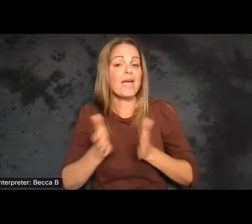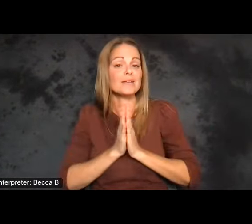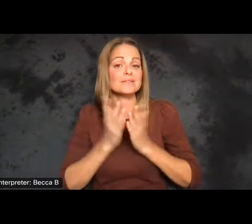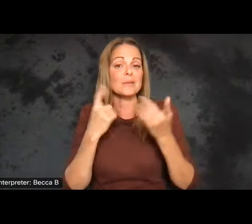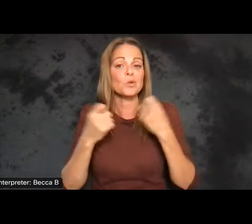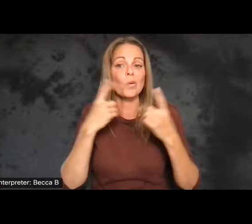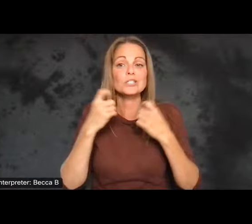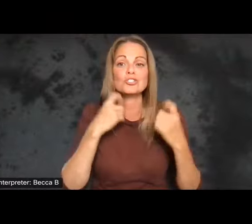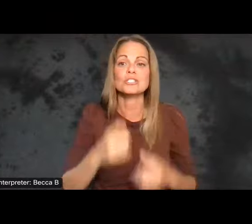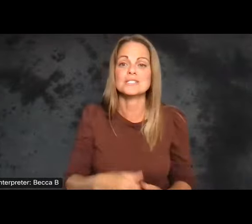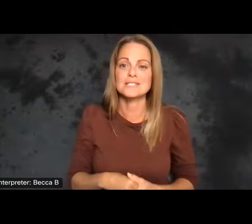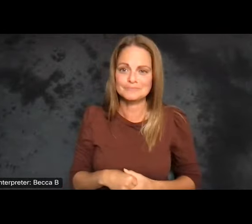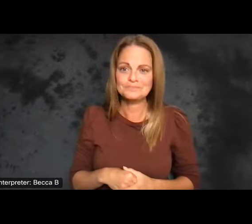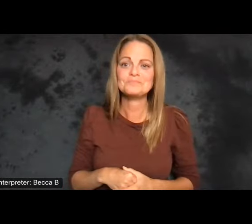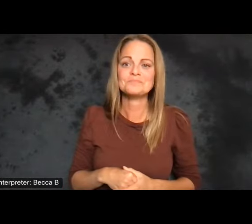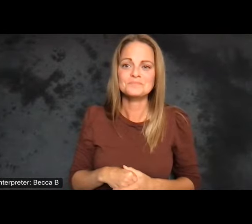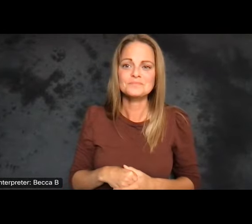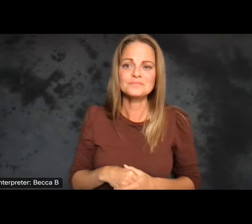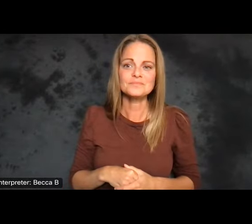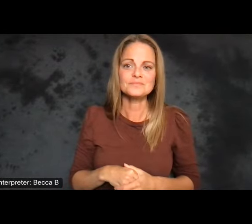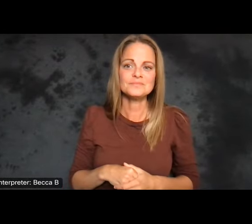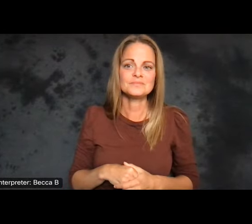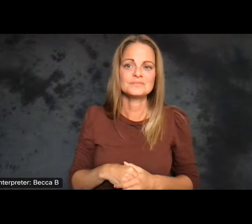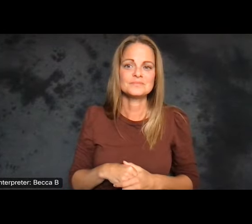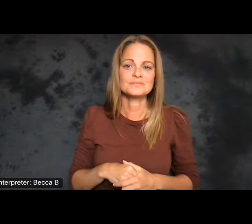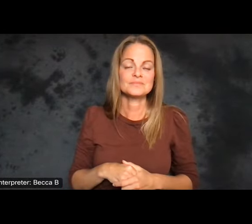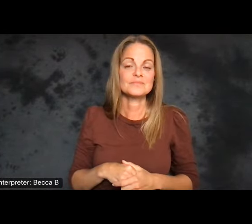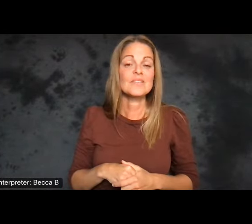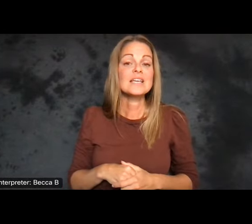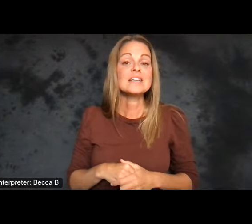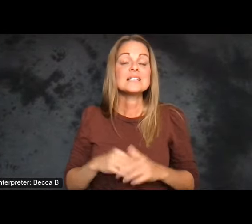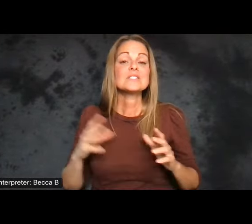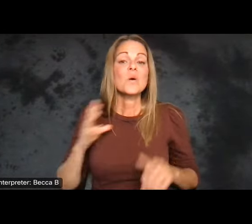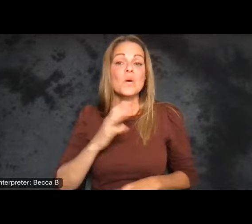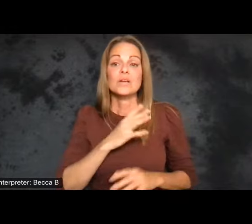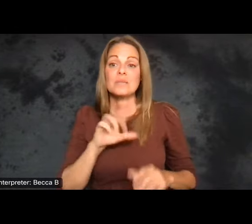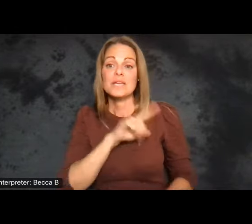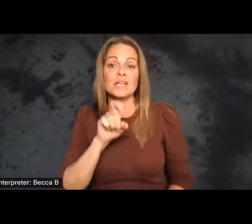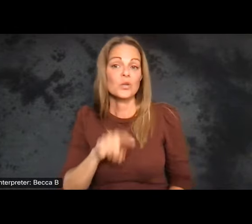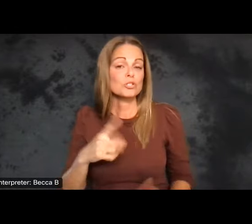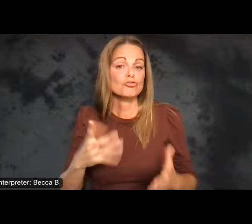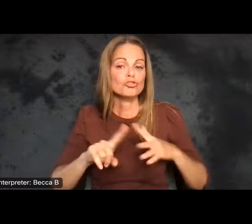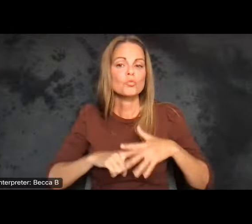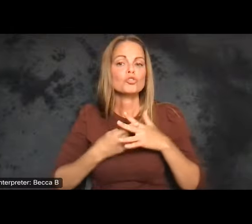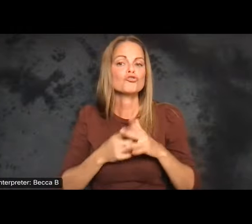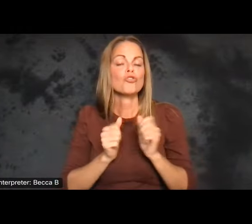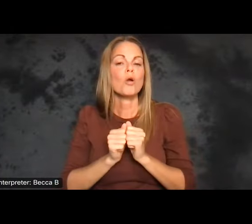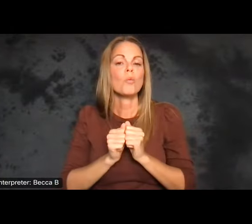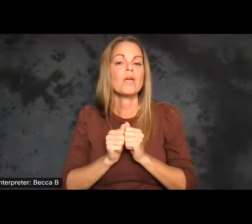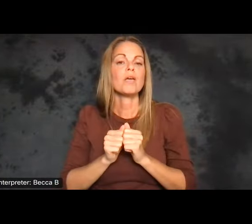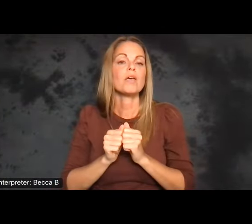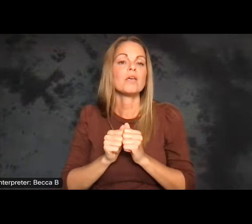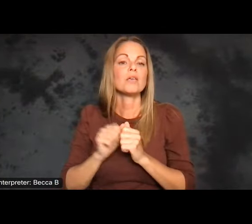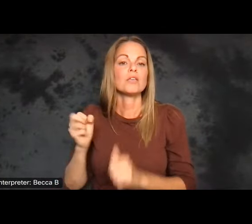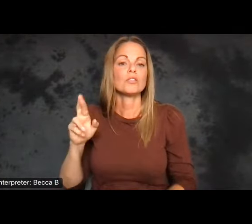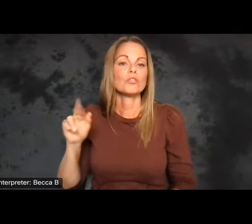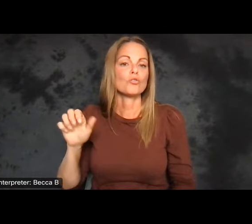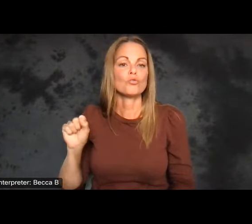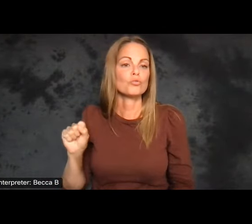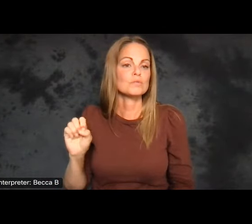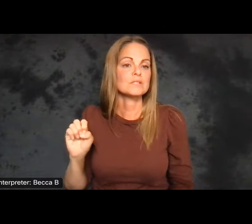much, Merle. It's always good to see you. So, committee questions. Start with Senator Clues. Thank